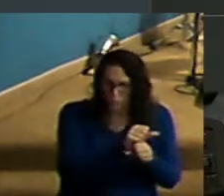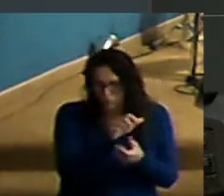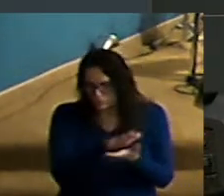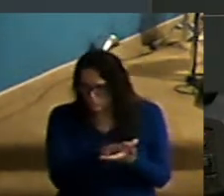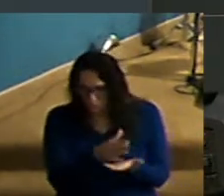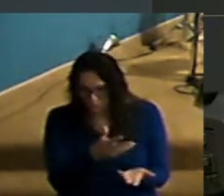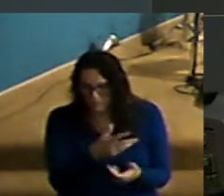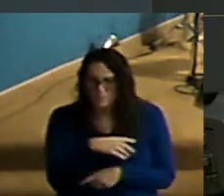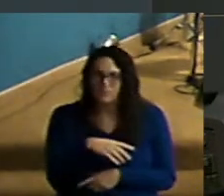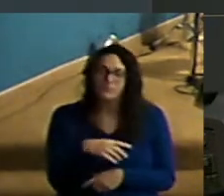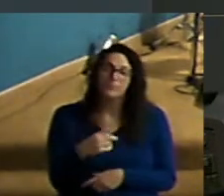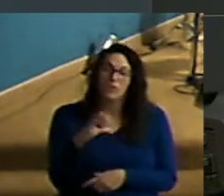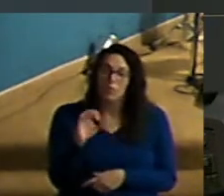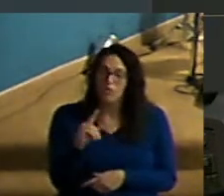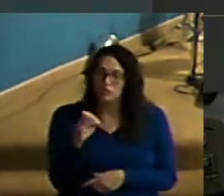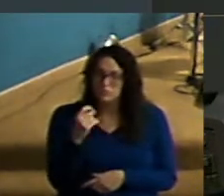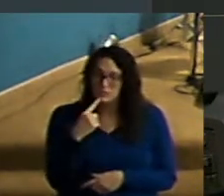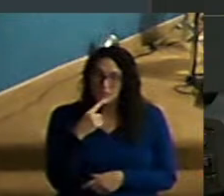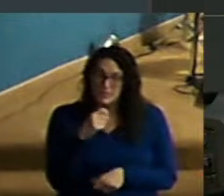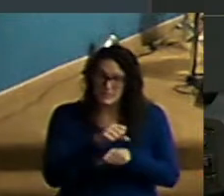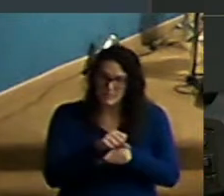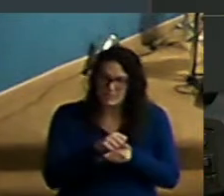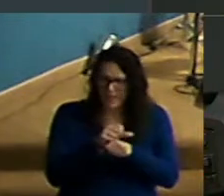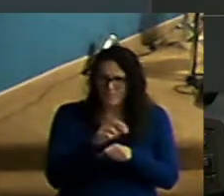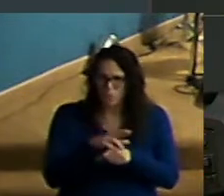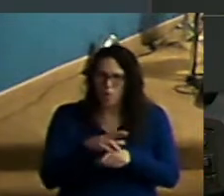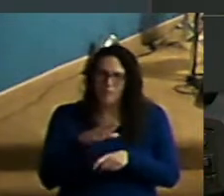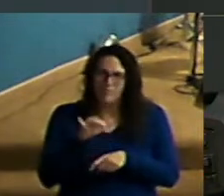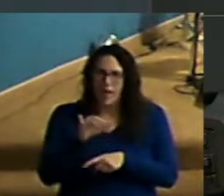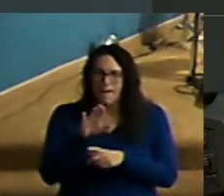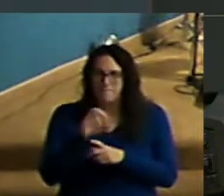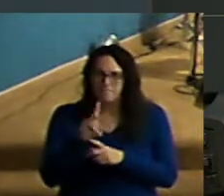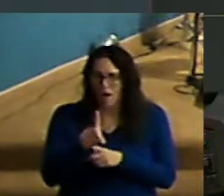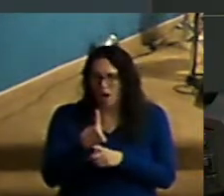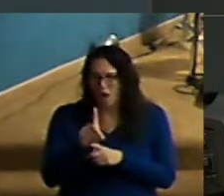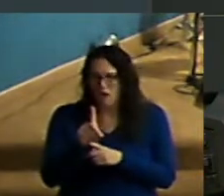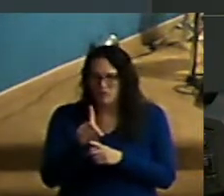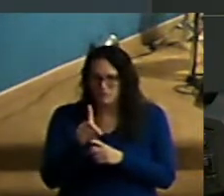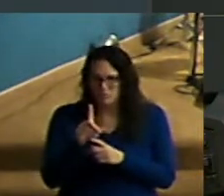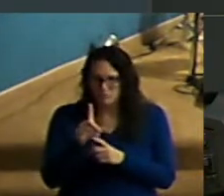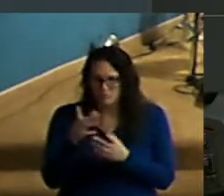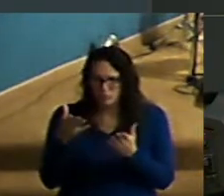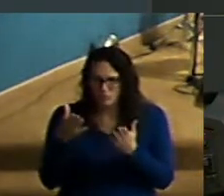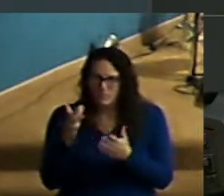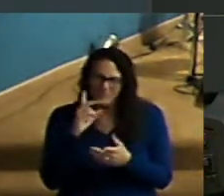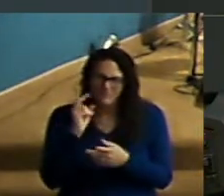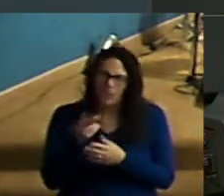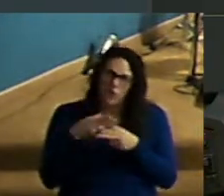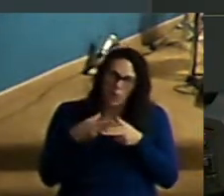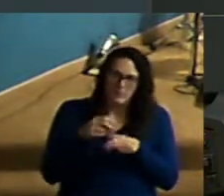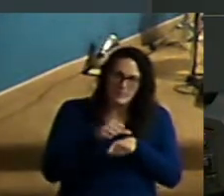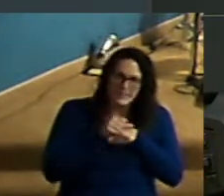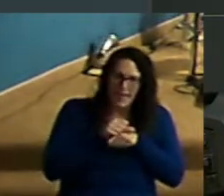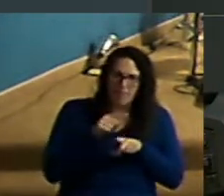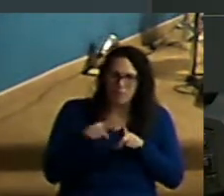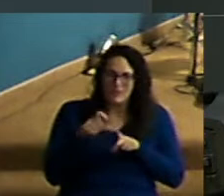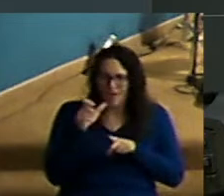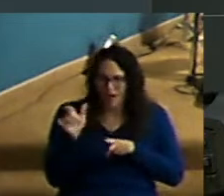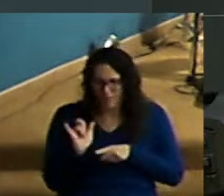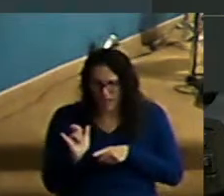says slaves or bond servants. It's this kind of indentured servant almost experience, but it can kind of overlap